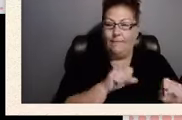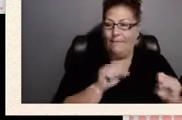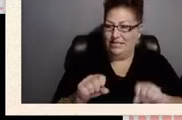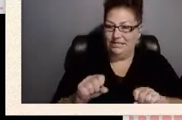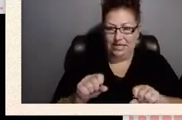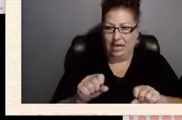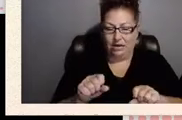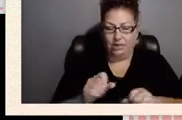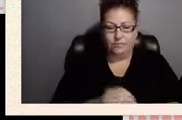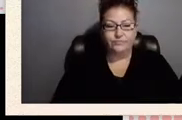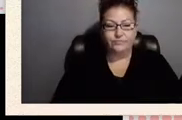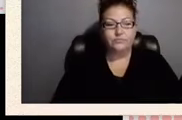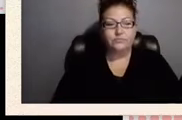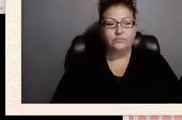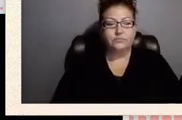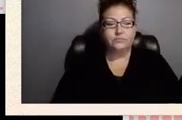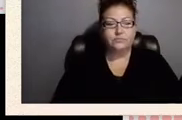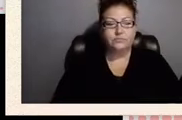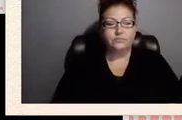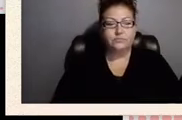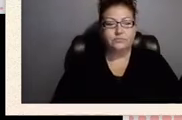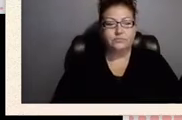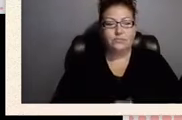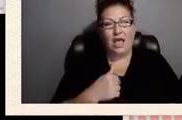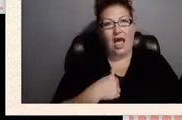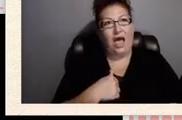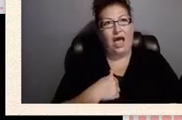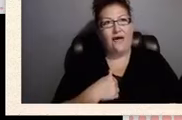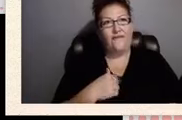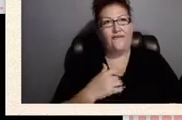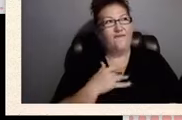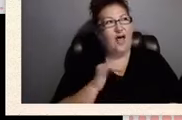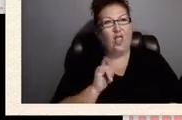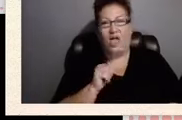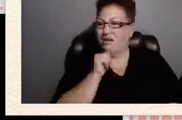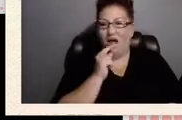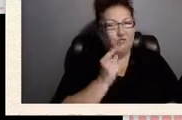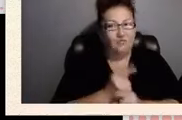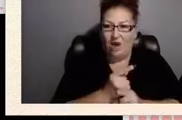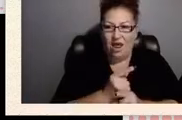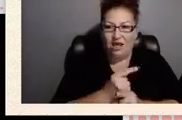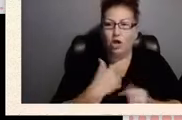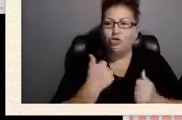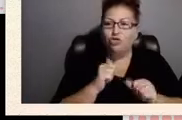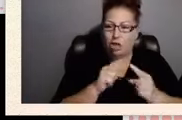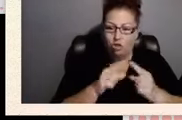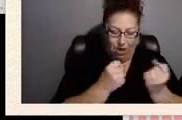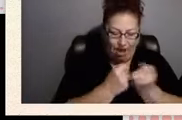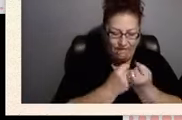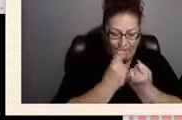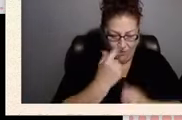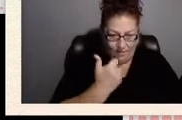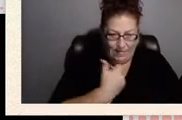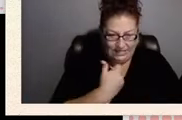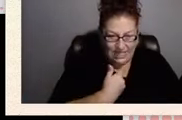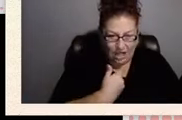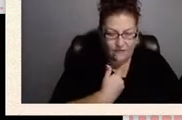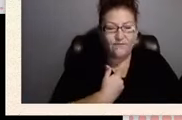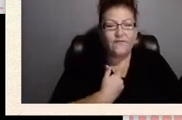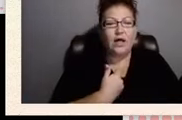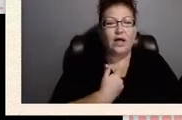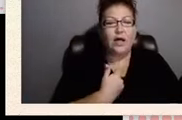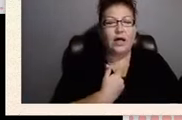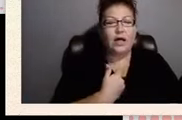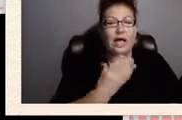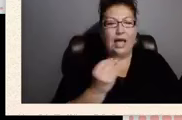From then, I kind of felt like that wasn't right, so I tried to advocate for myself then and tell them that